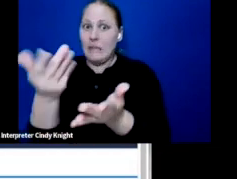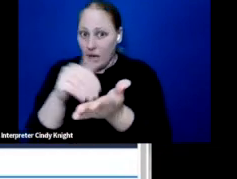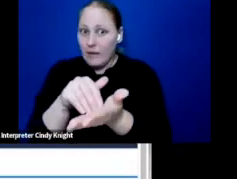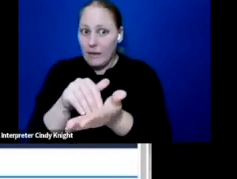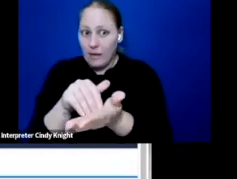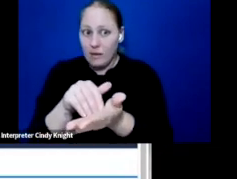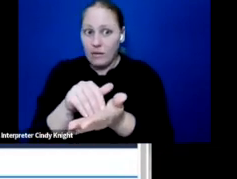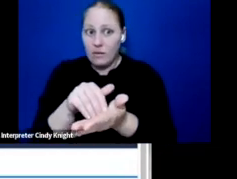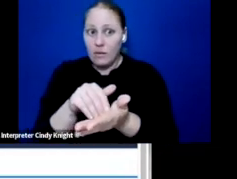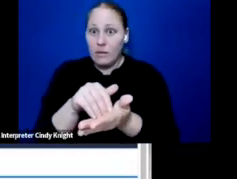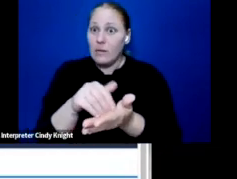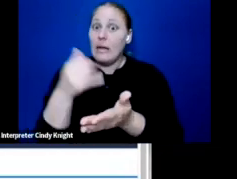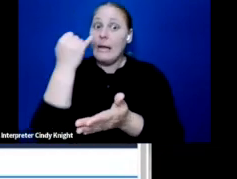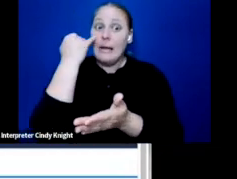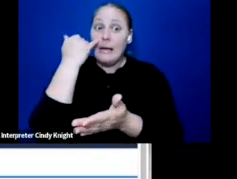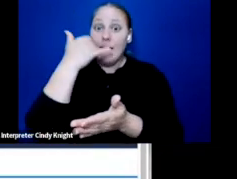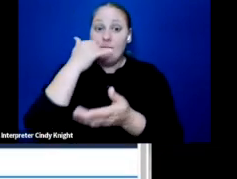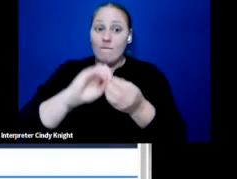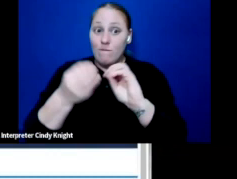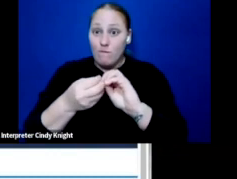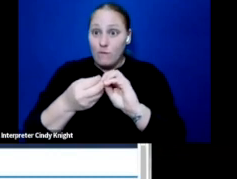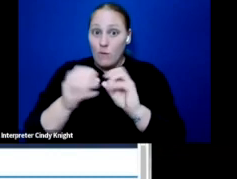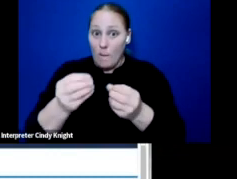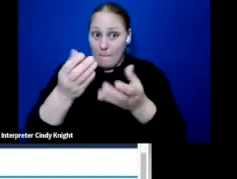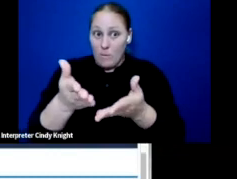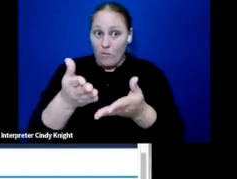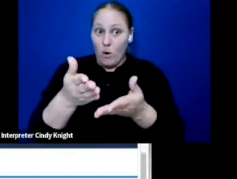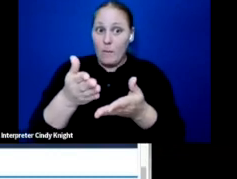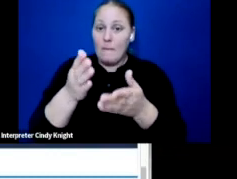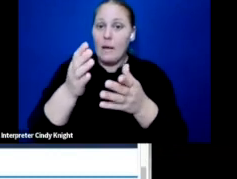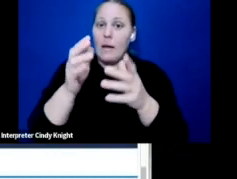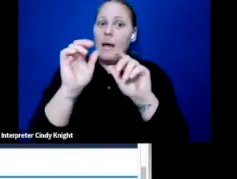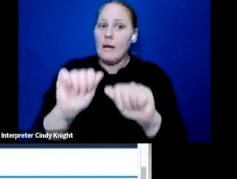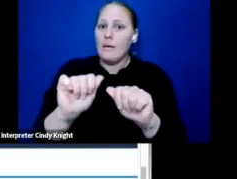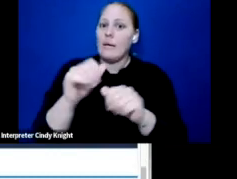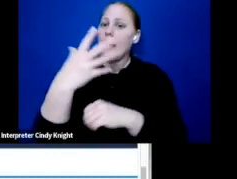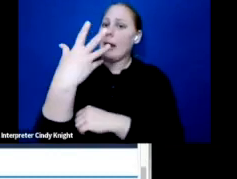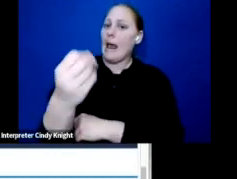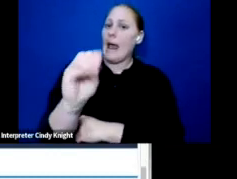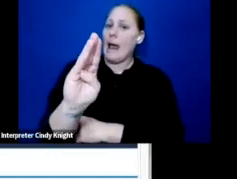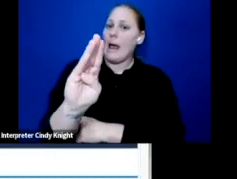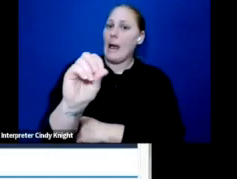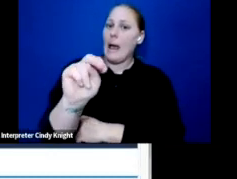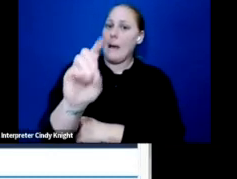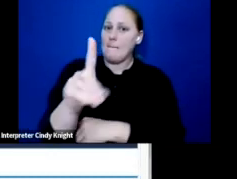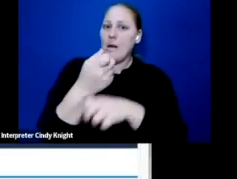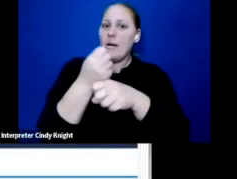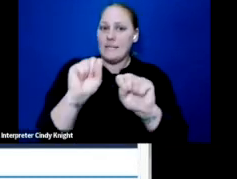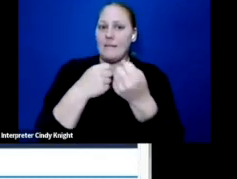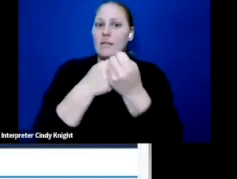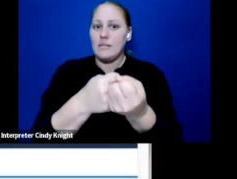if the help seeker provided a phone number, the crisis counselor can make an outbound safety support call to check back in with the help seeker.